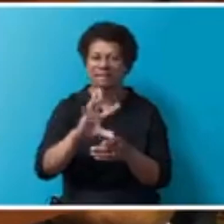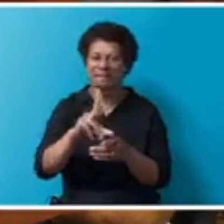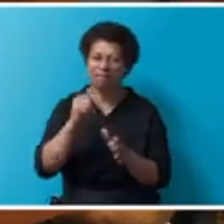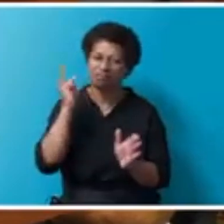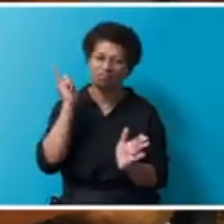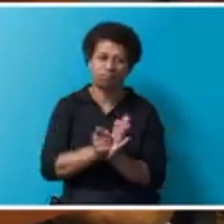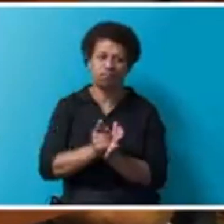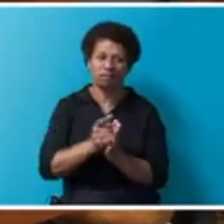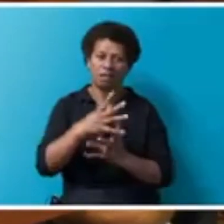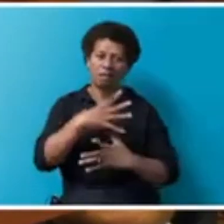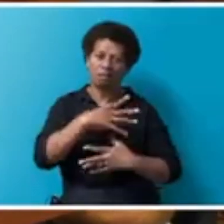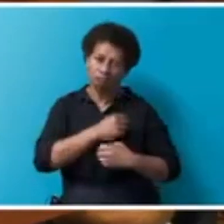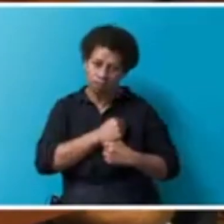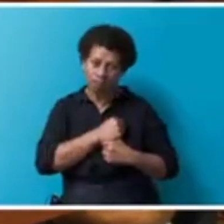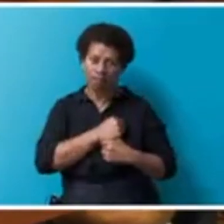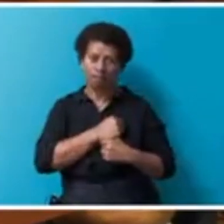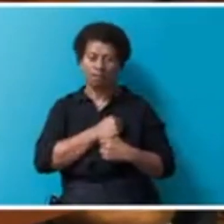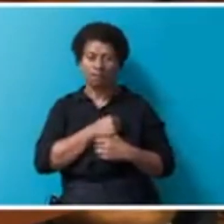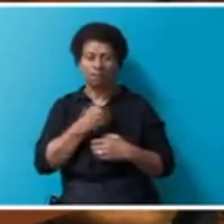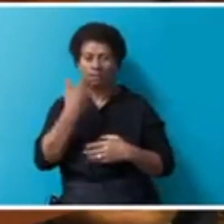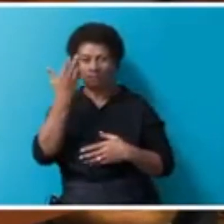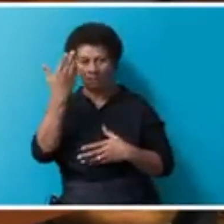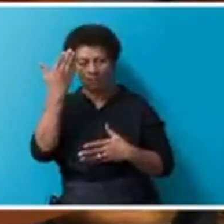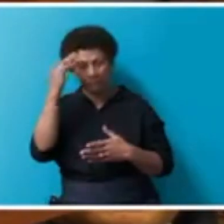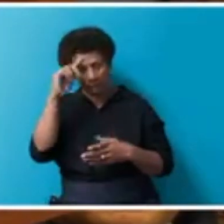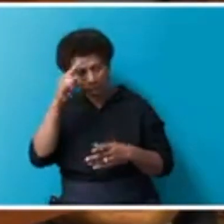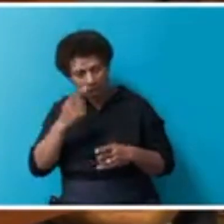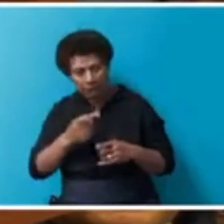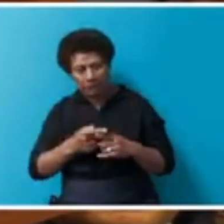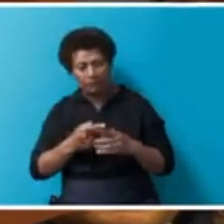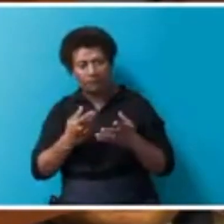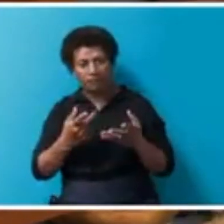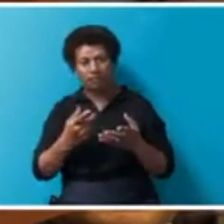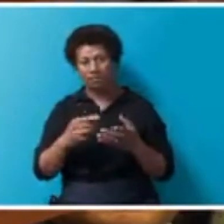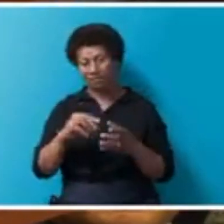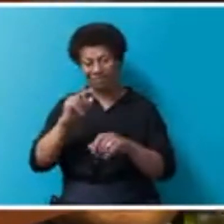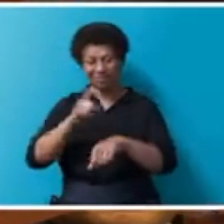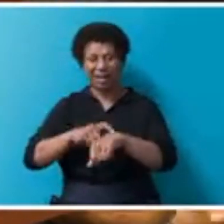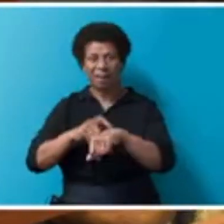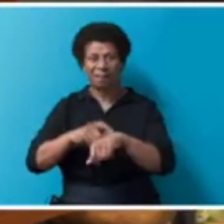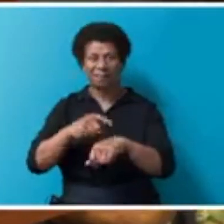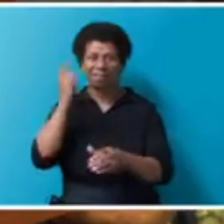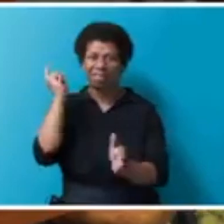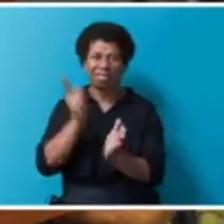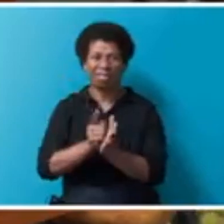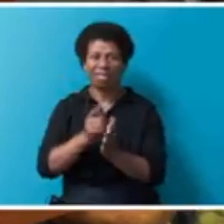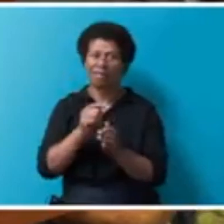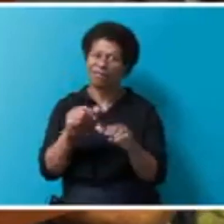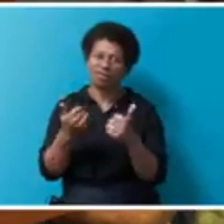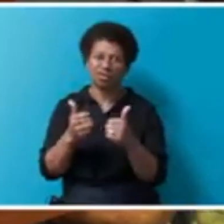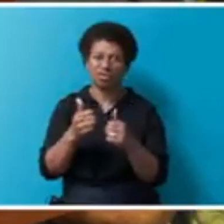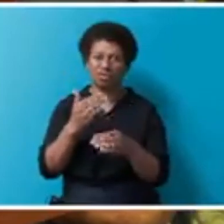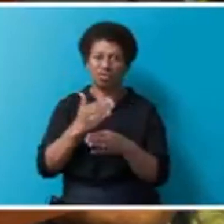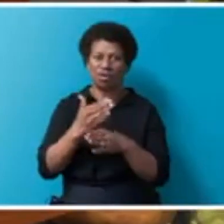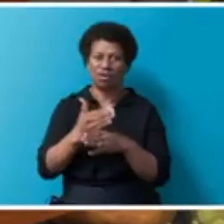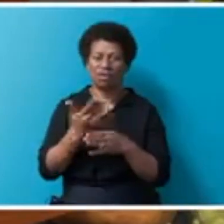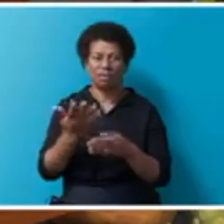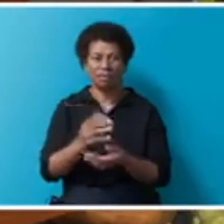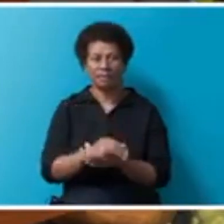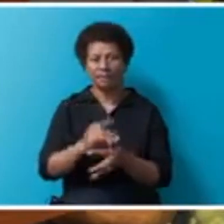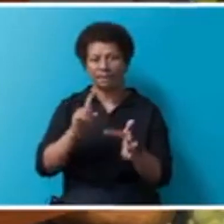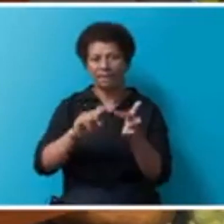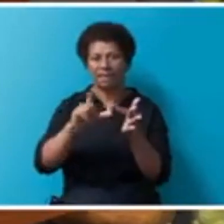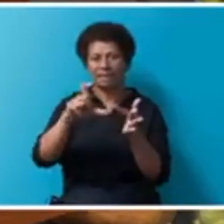attack. Mr. Speaker, ECE teachers were paid hourly for 5 hours a day, like